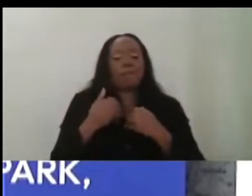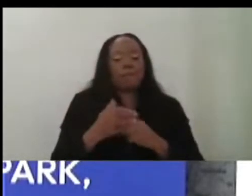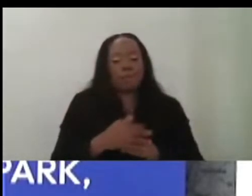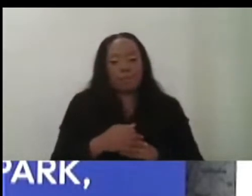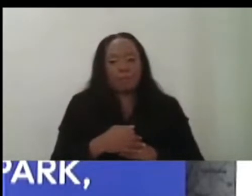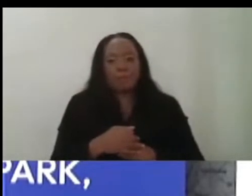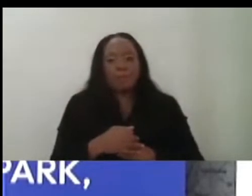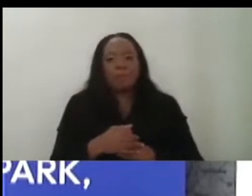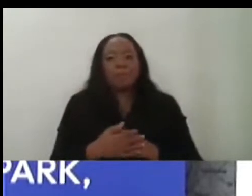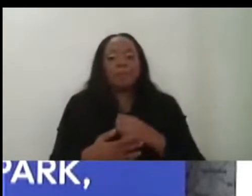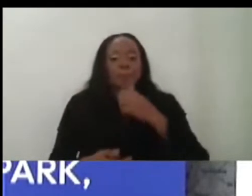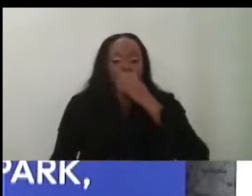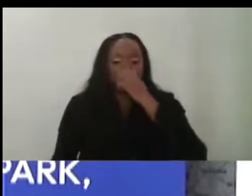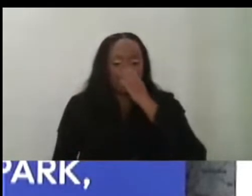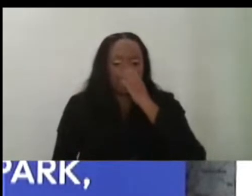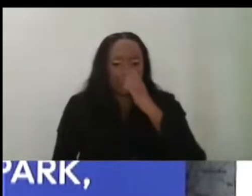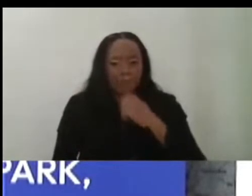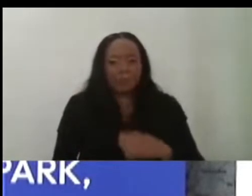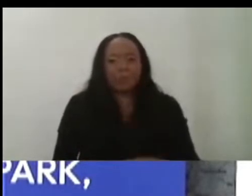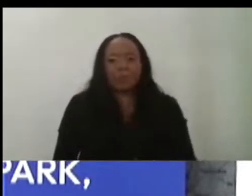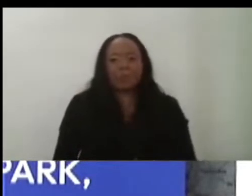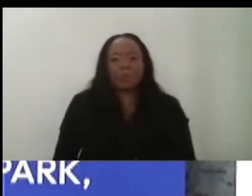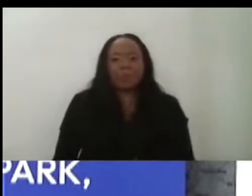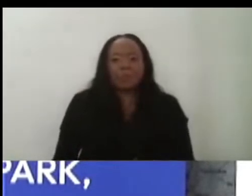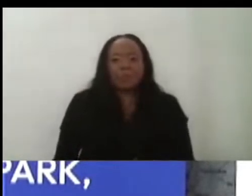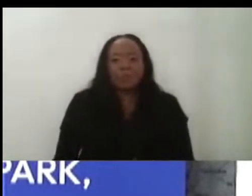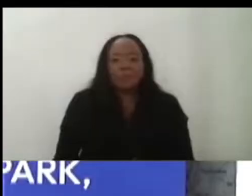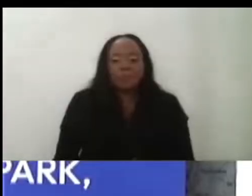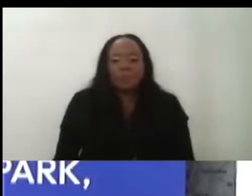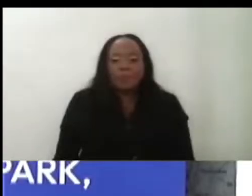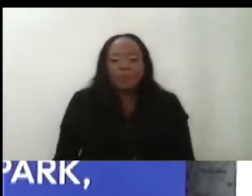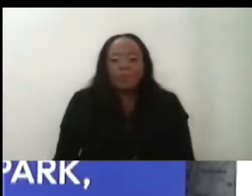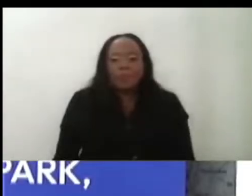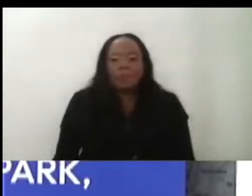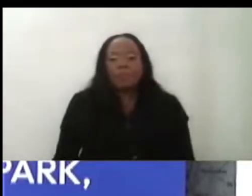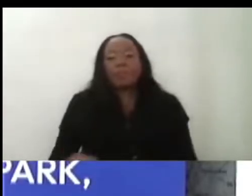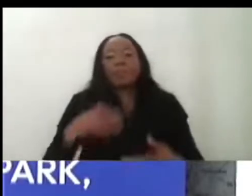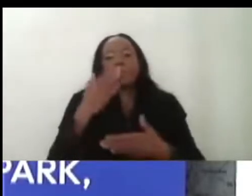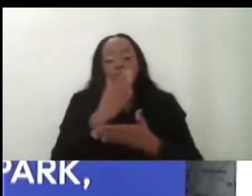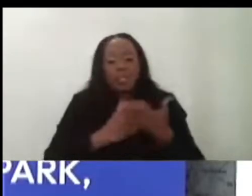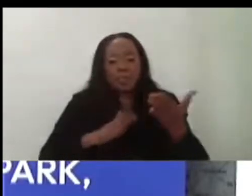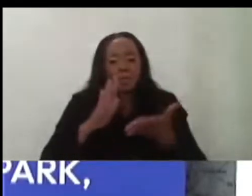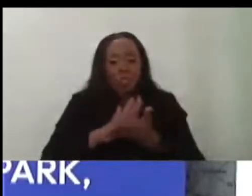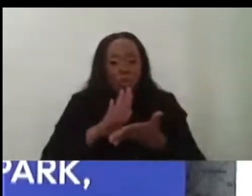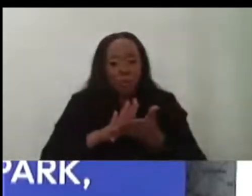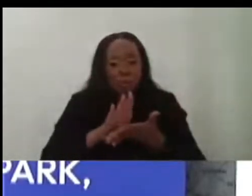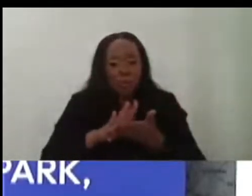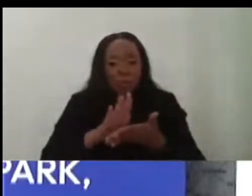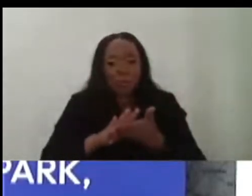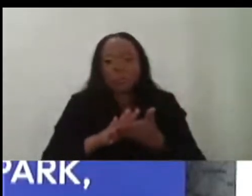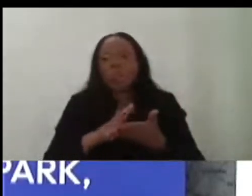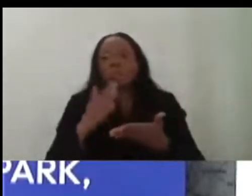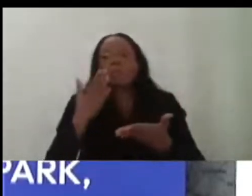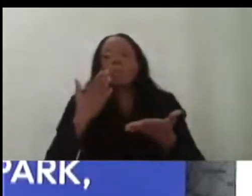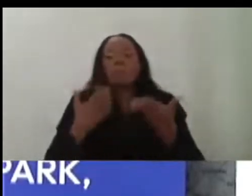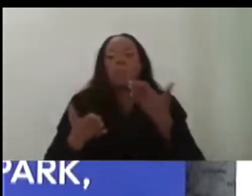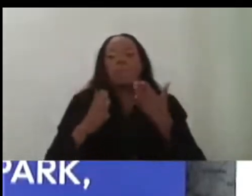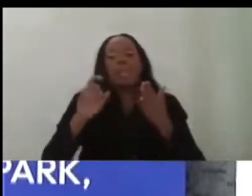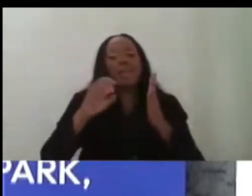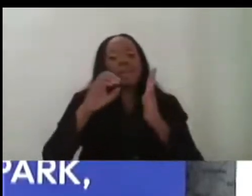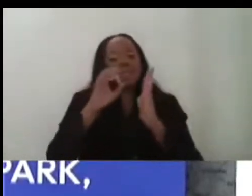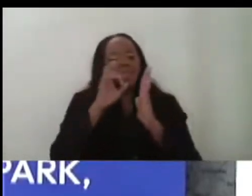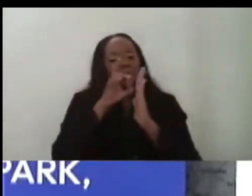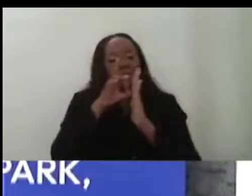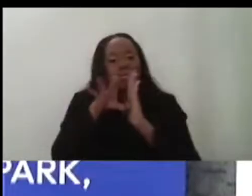There are some schools, and when we go through our various audits, we may have to take them off the list because they